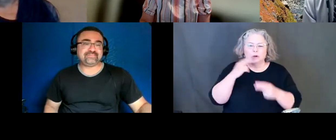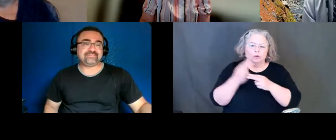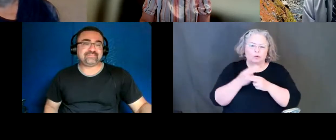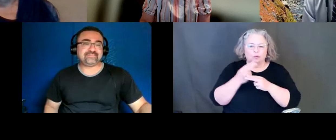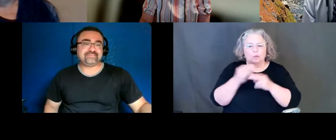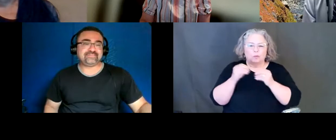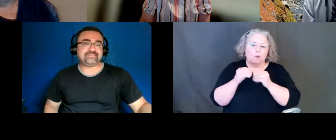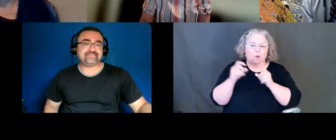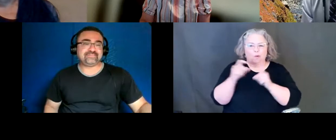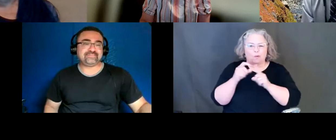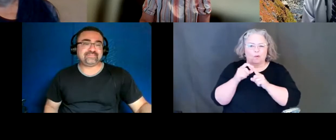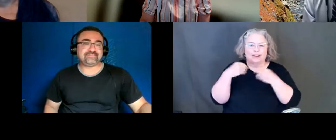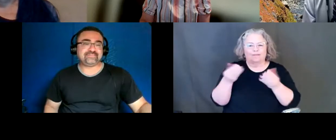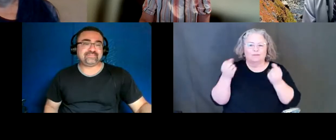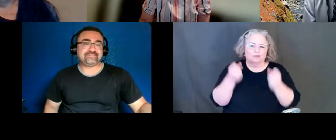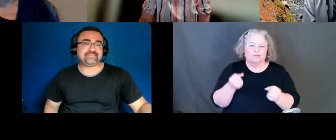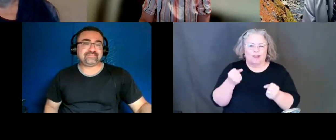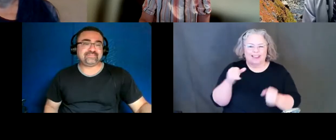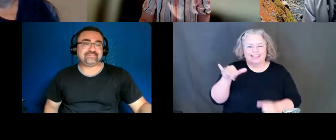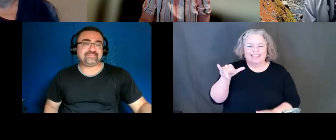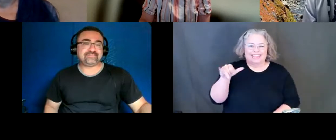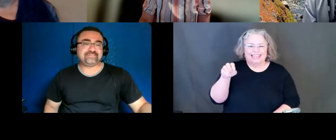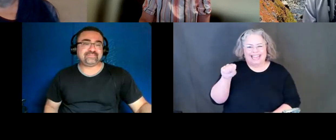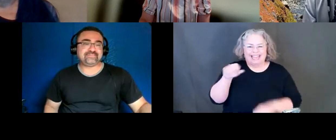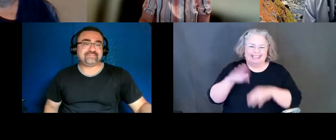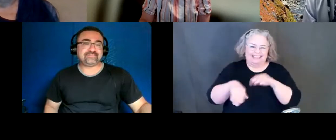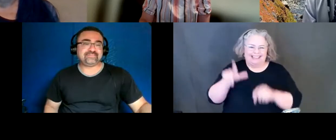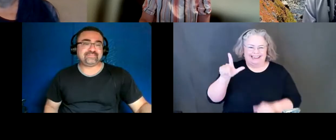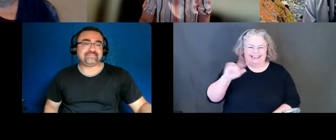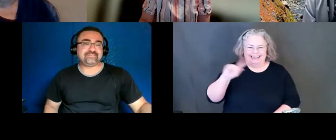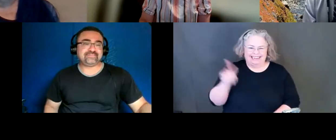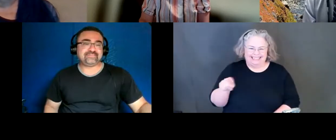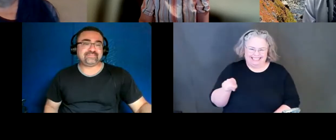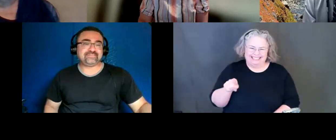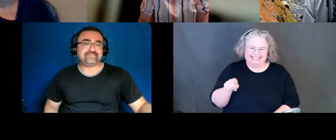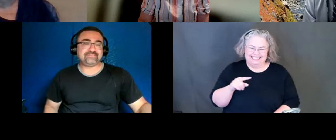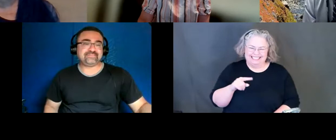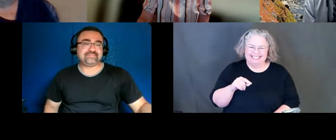to give a strong yes than Liz does, and so I think that